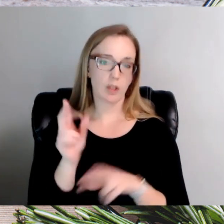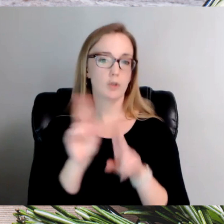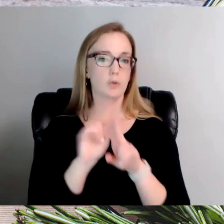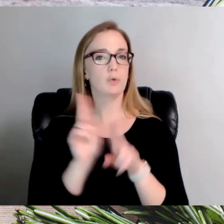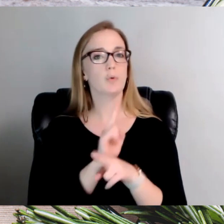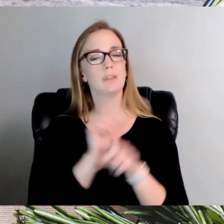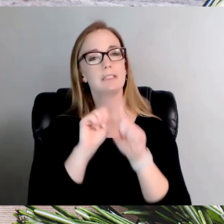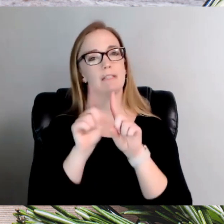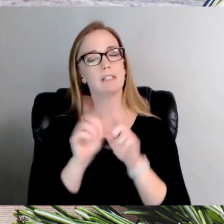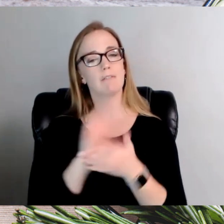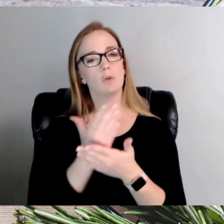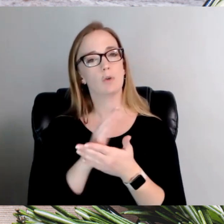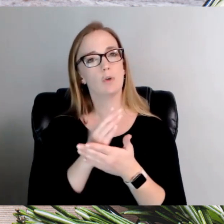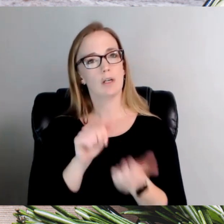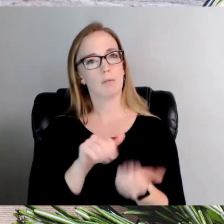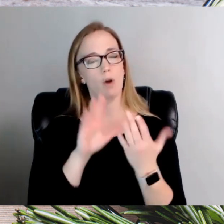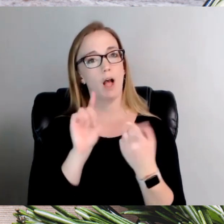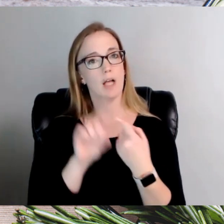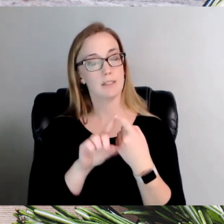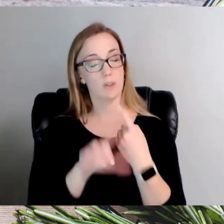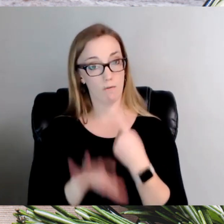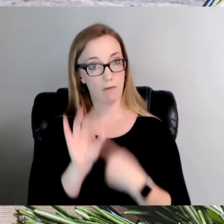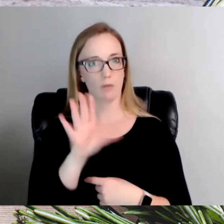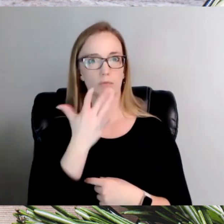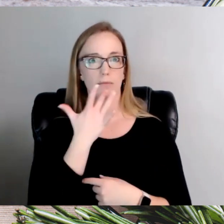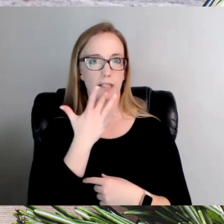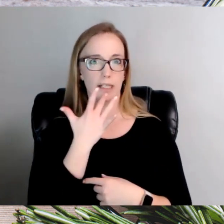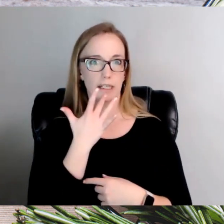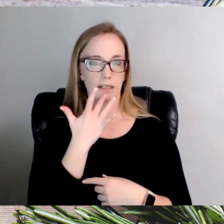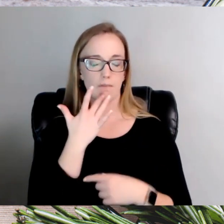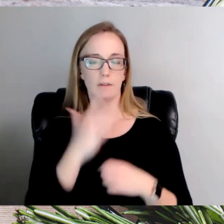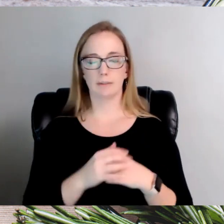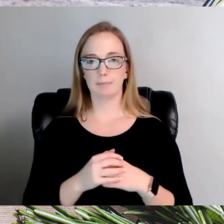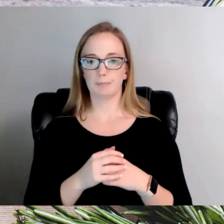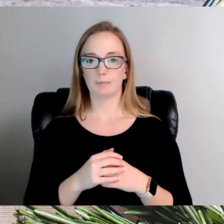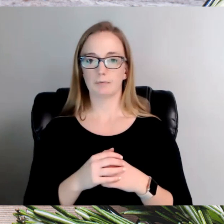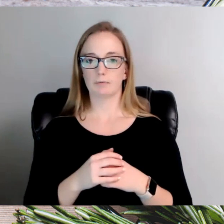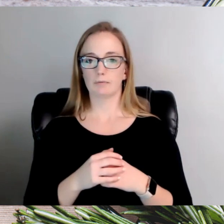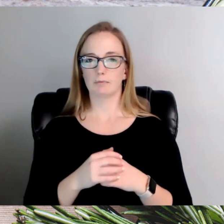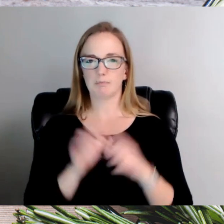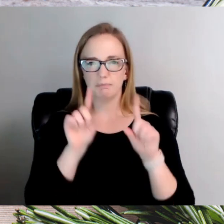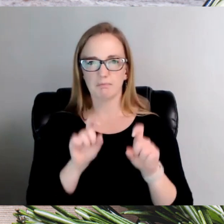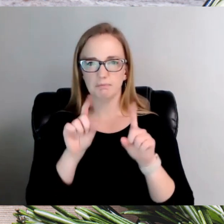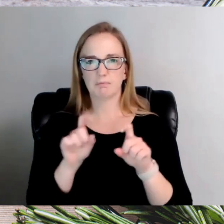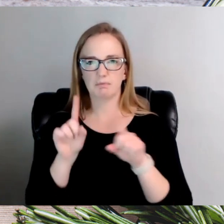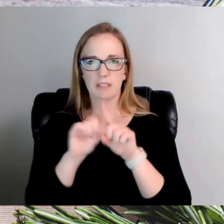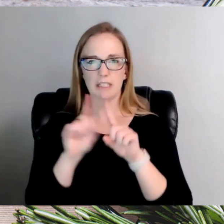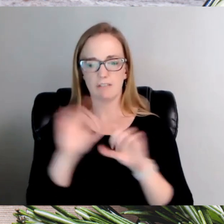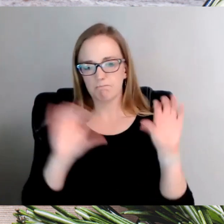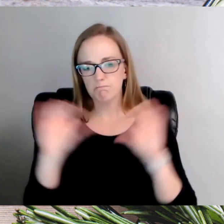about 14 today. Our cup of sliced mushrooms.